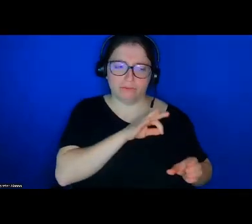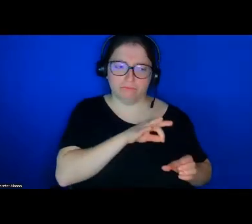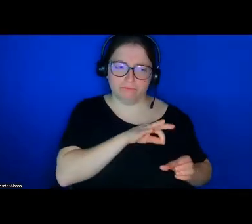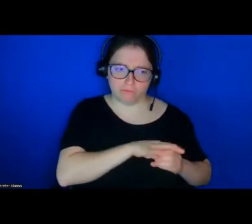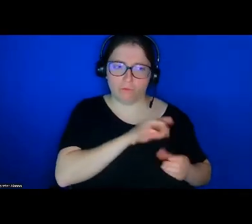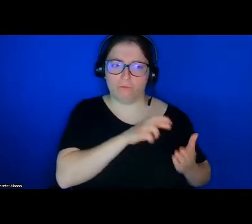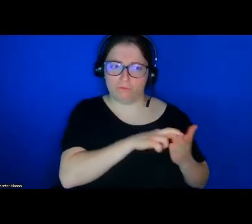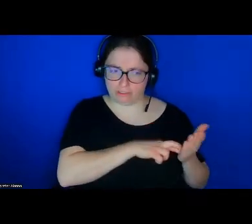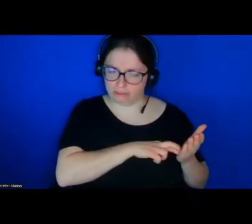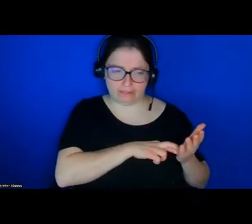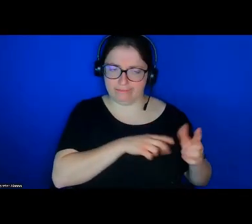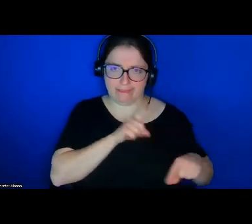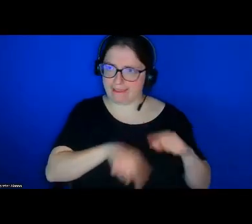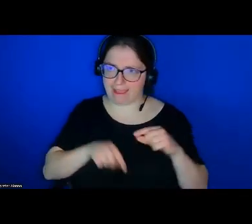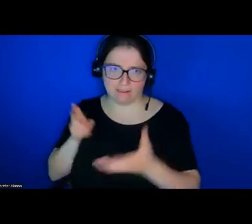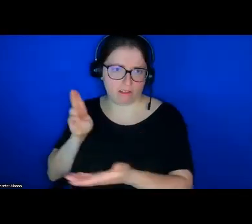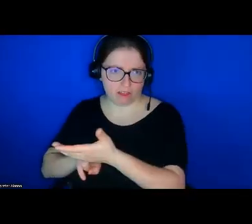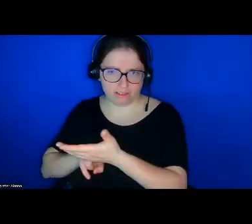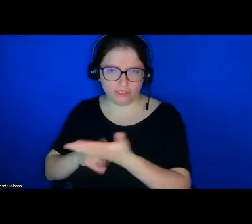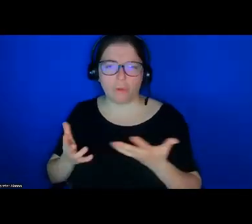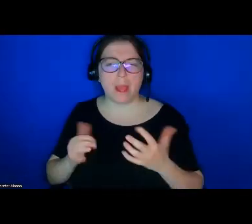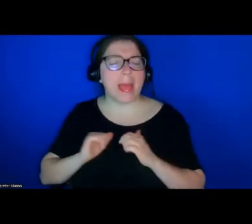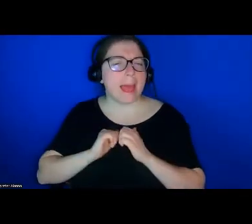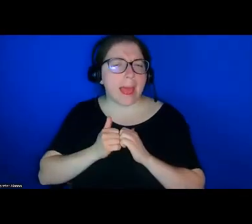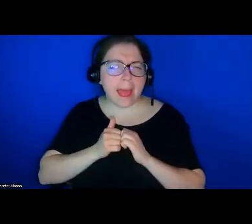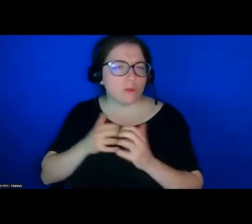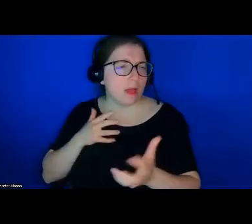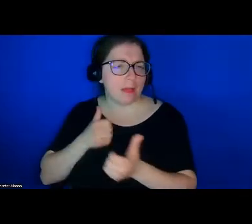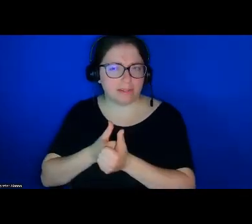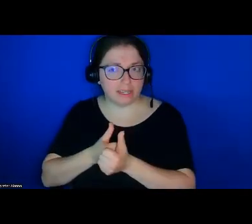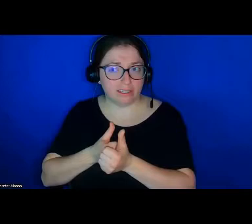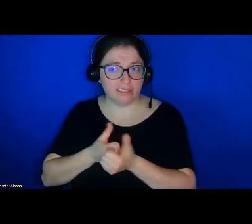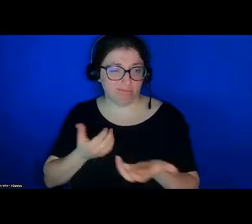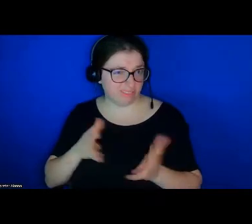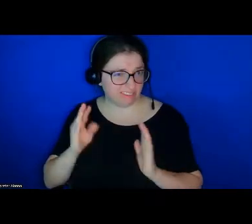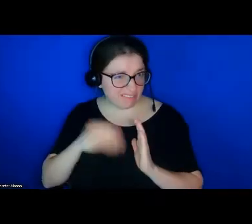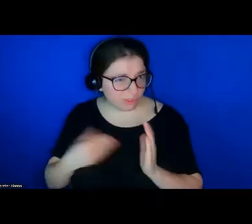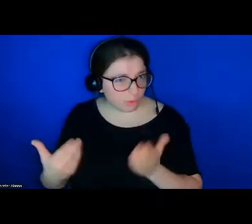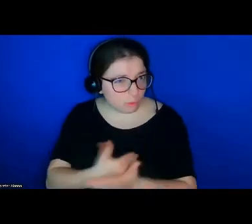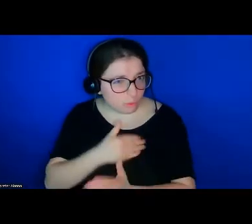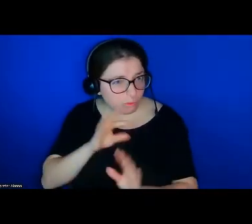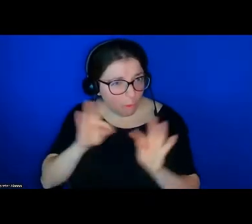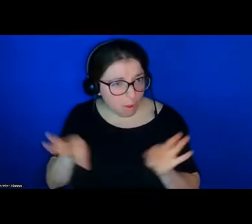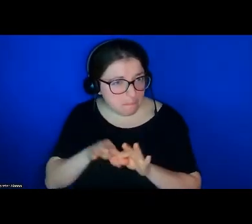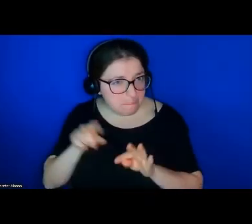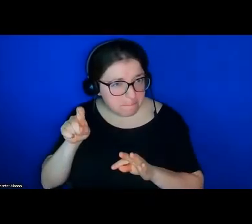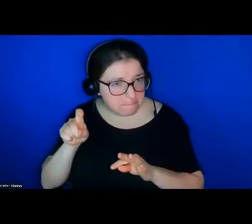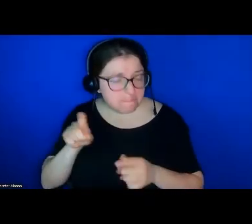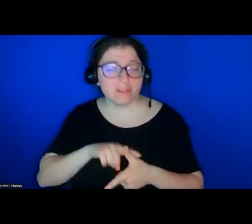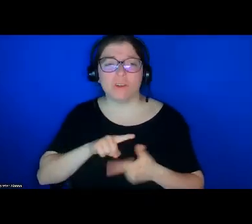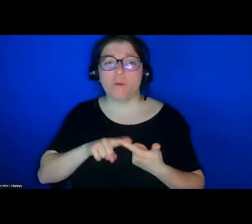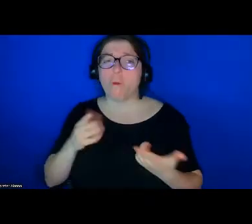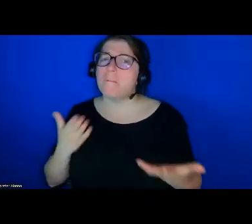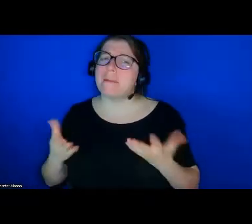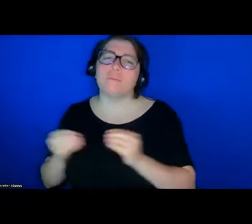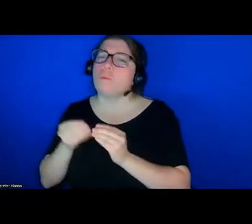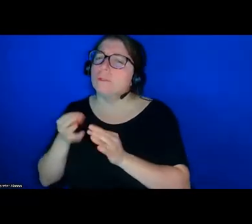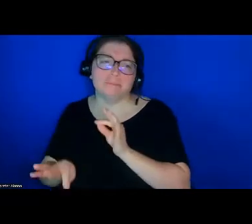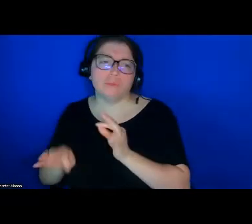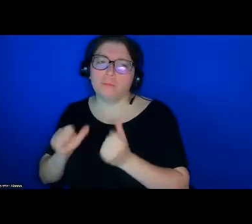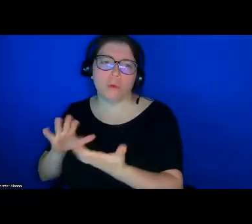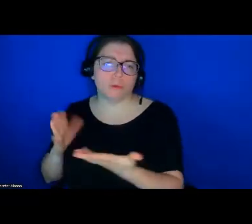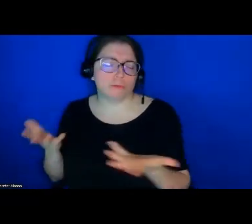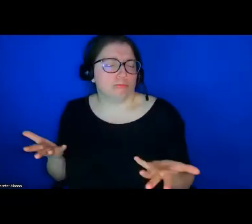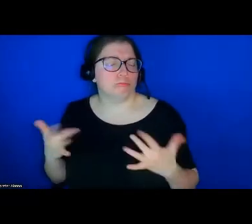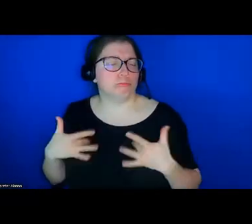to update an existing registration to complete a new registration form um or is there some sort of simpler way for